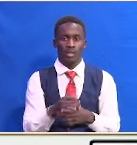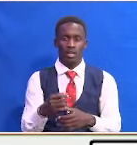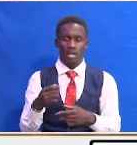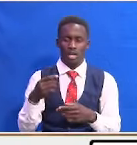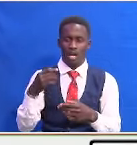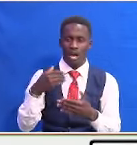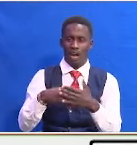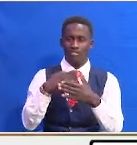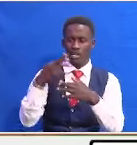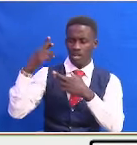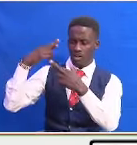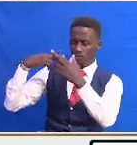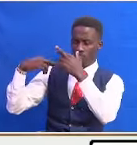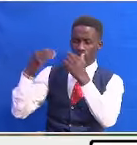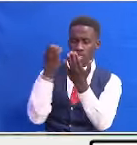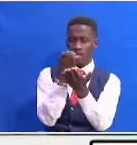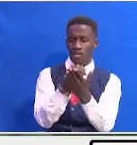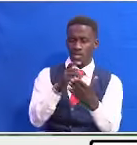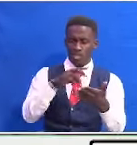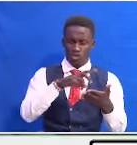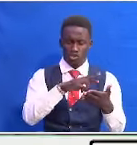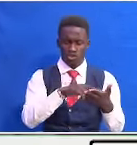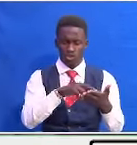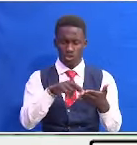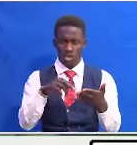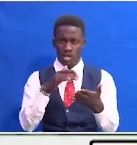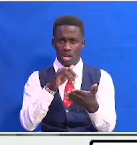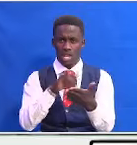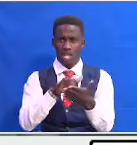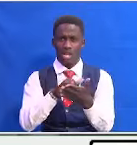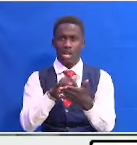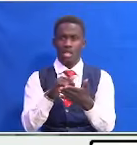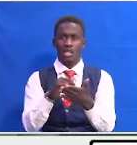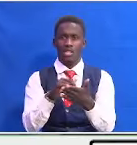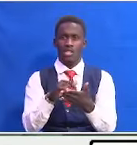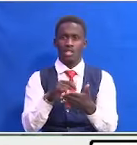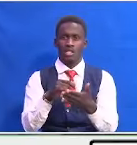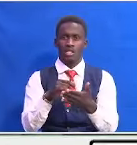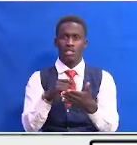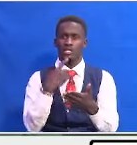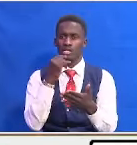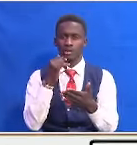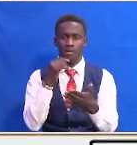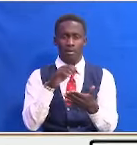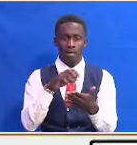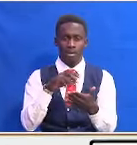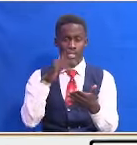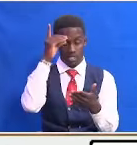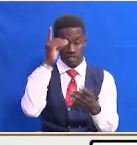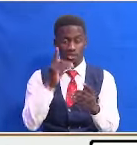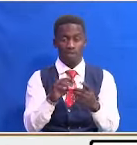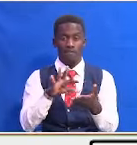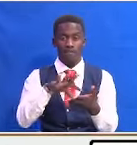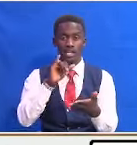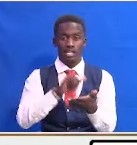the evidence recorded so far that the prosecution deemed it necessary to discontinue the prosecution of